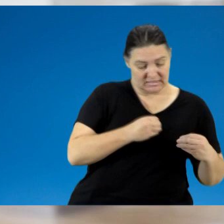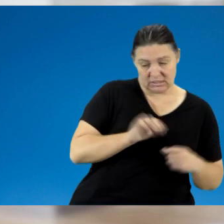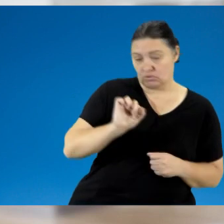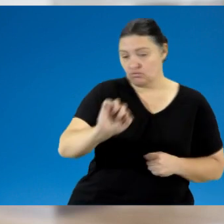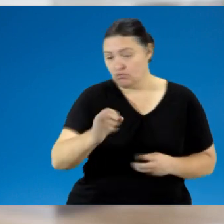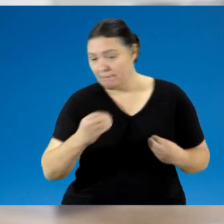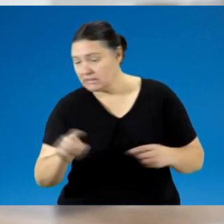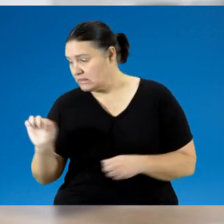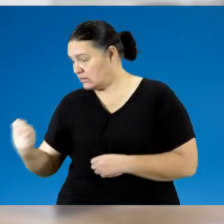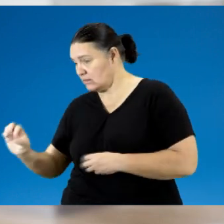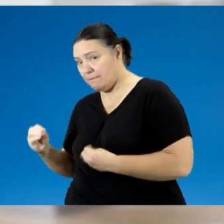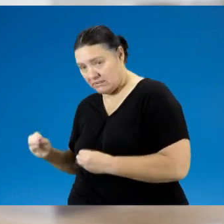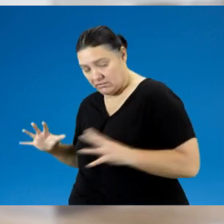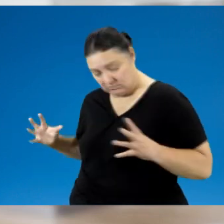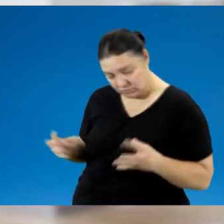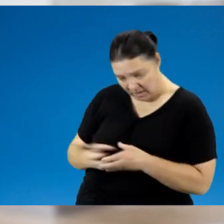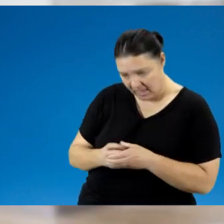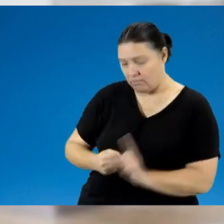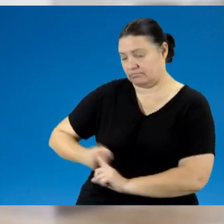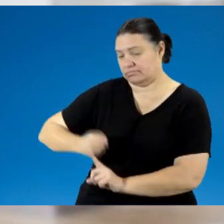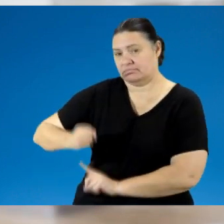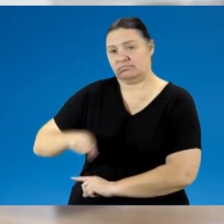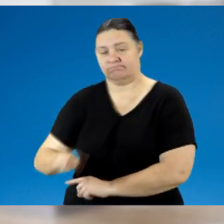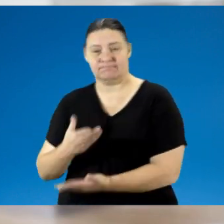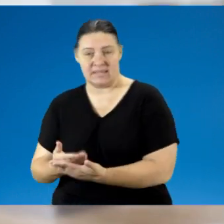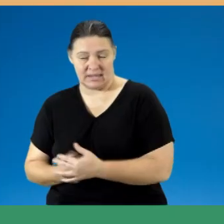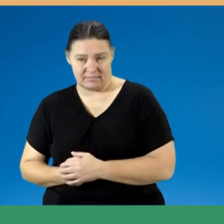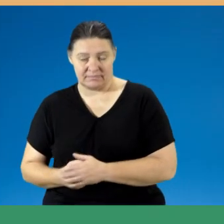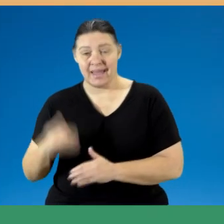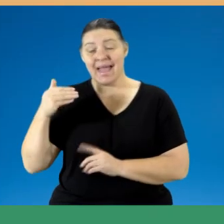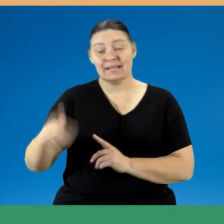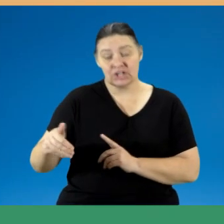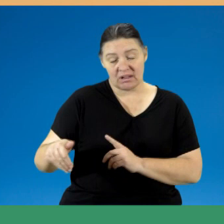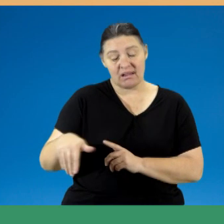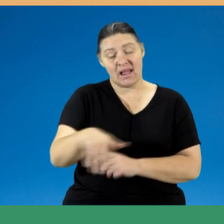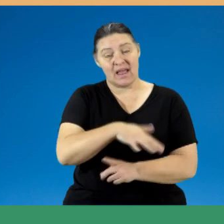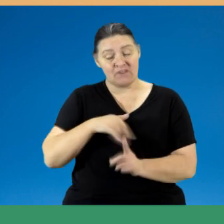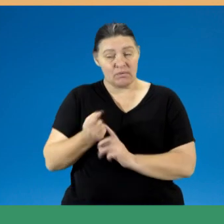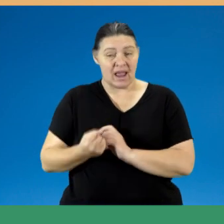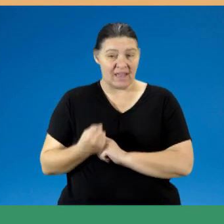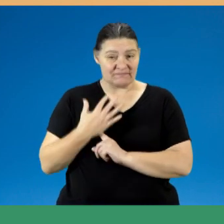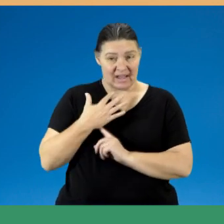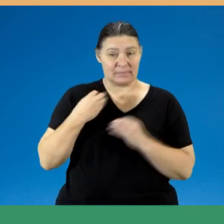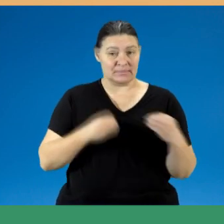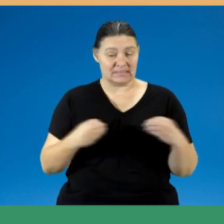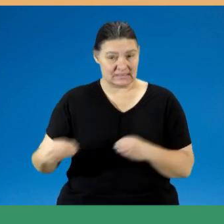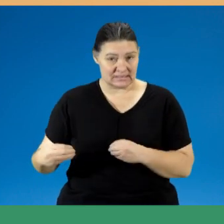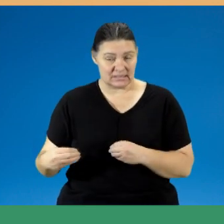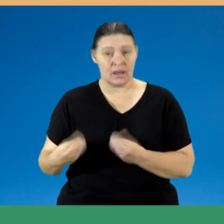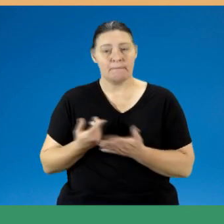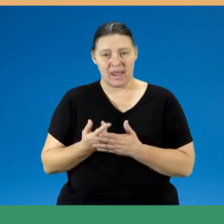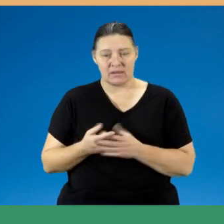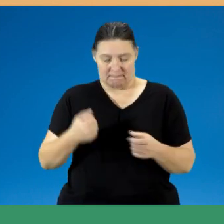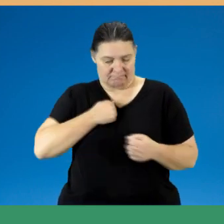entrepreneurs, can try and influence those components. The external environmental factors that affect a business